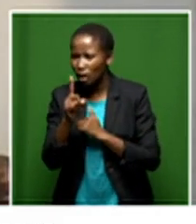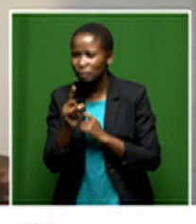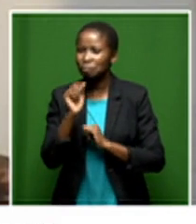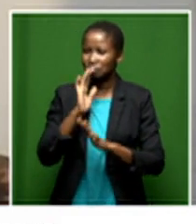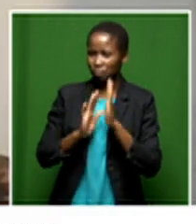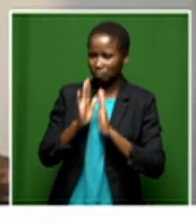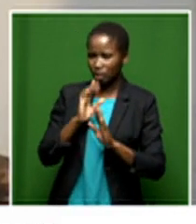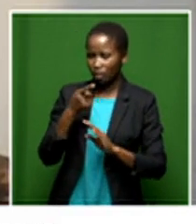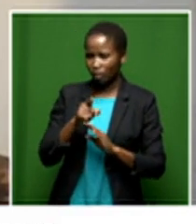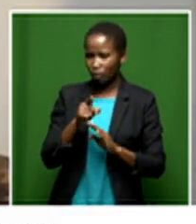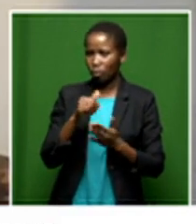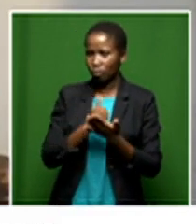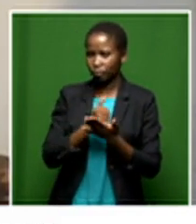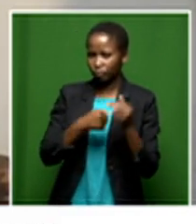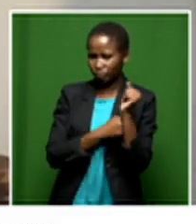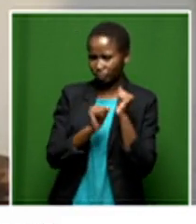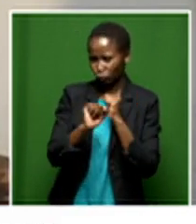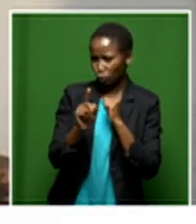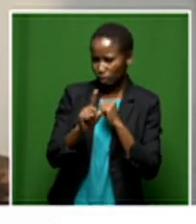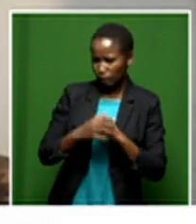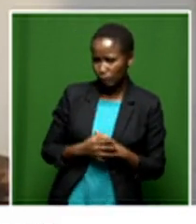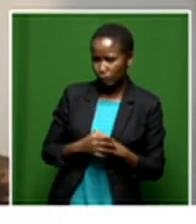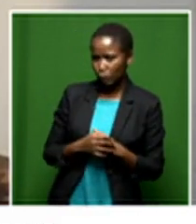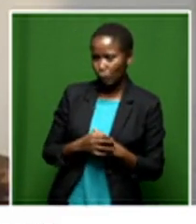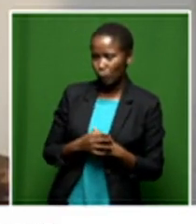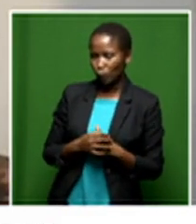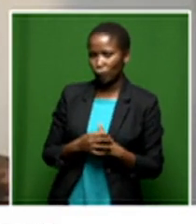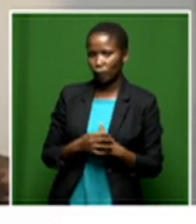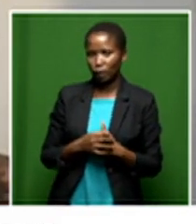challenges facing the South African Post Office at the moment.